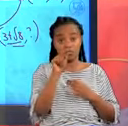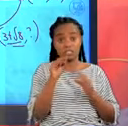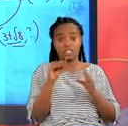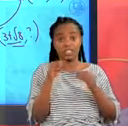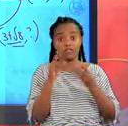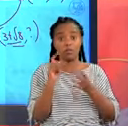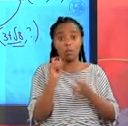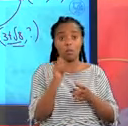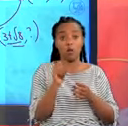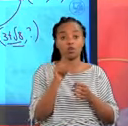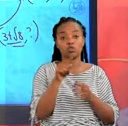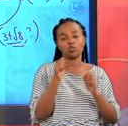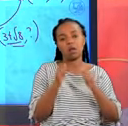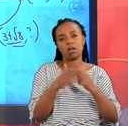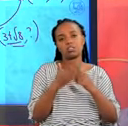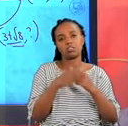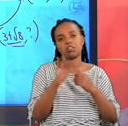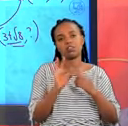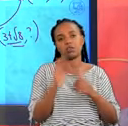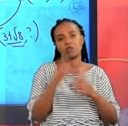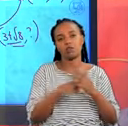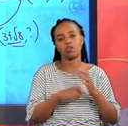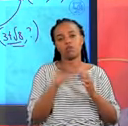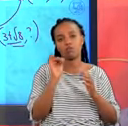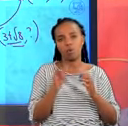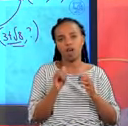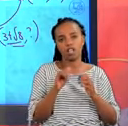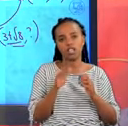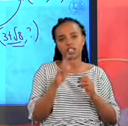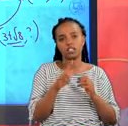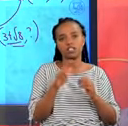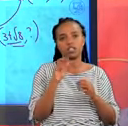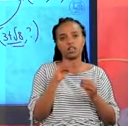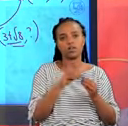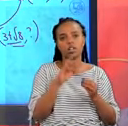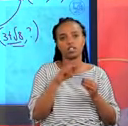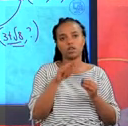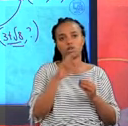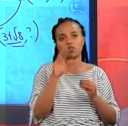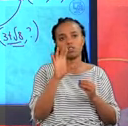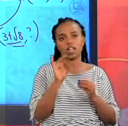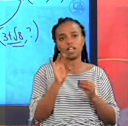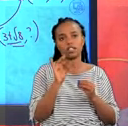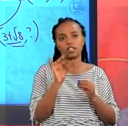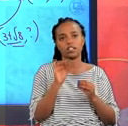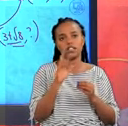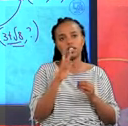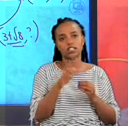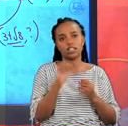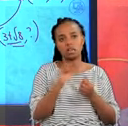here, you can easily find the value of y. 3 plus square root of 8, when you put 3 plus square root of 8, 3